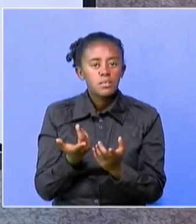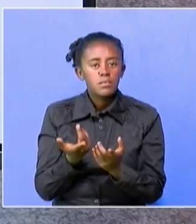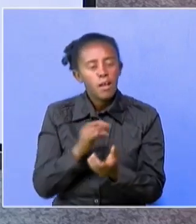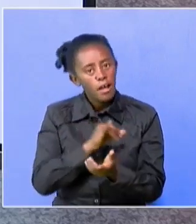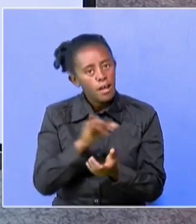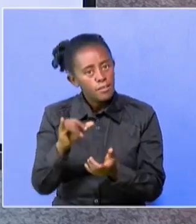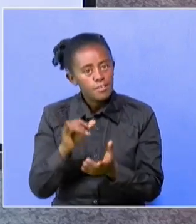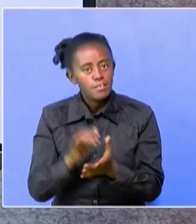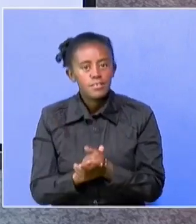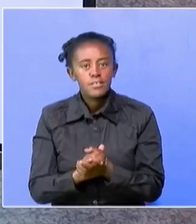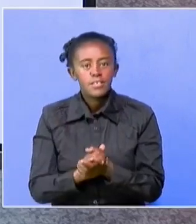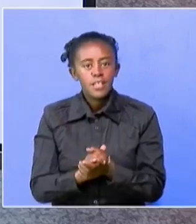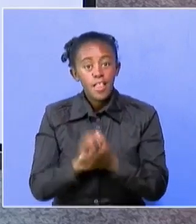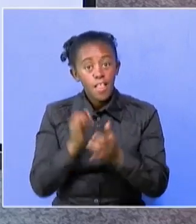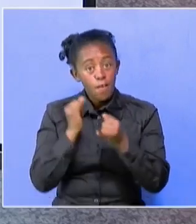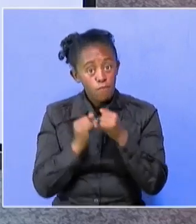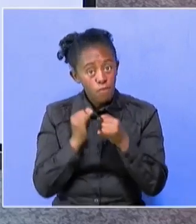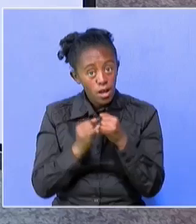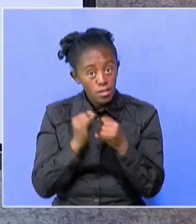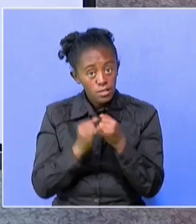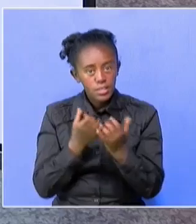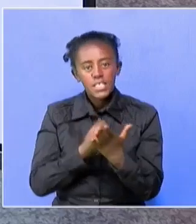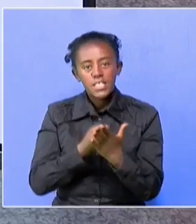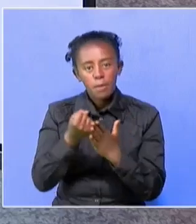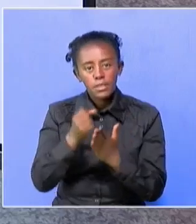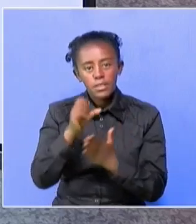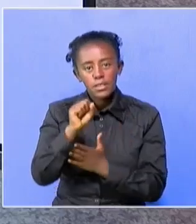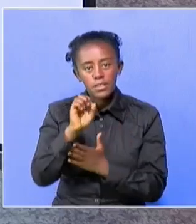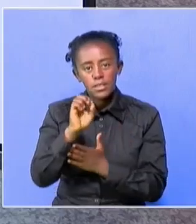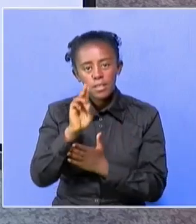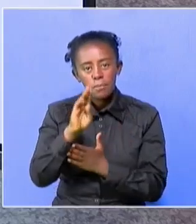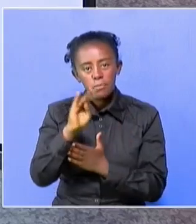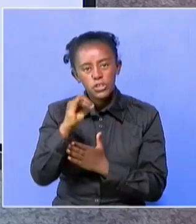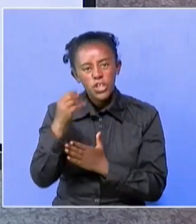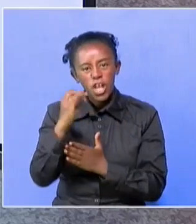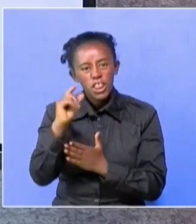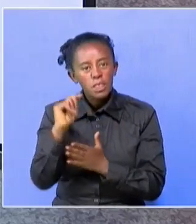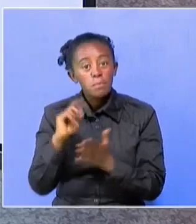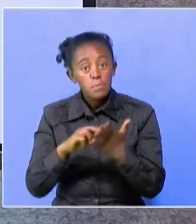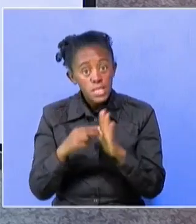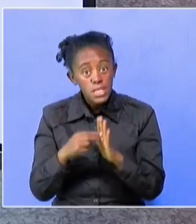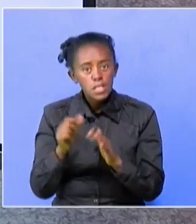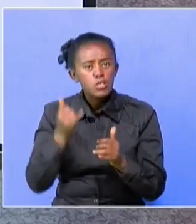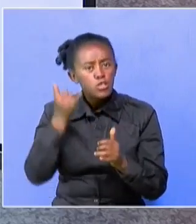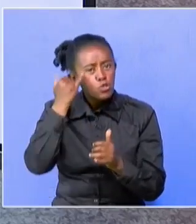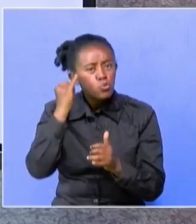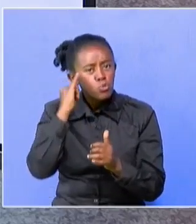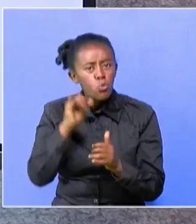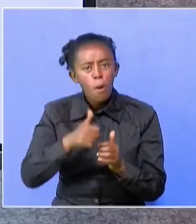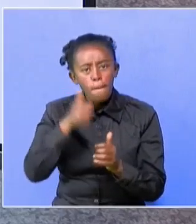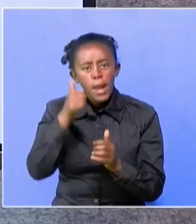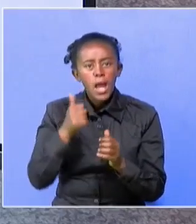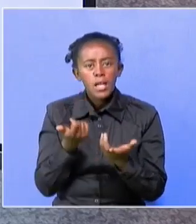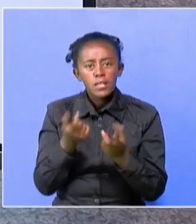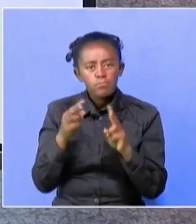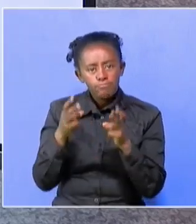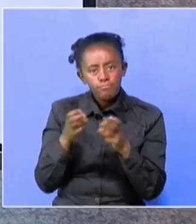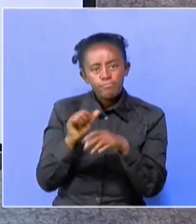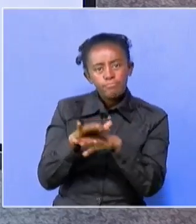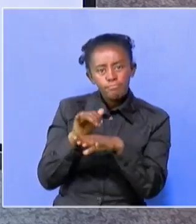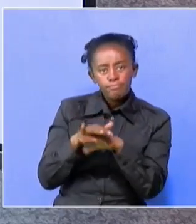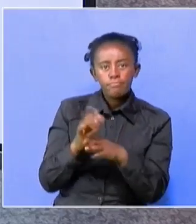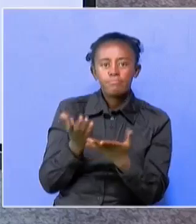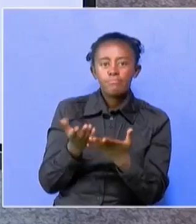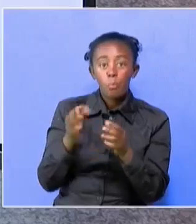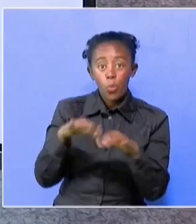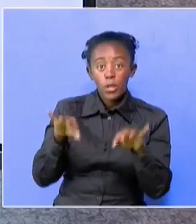etc. And finally, the subject. What is the issue, the main core, important